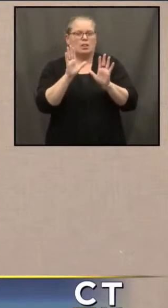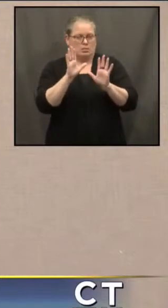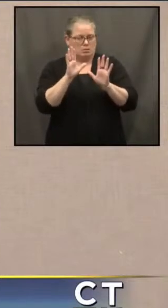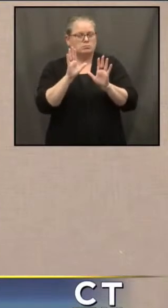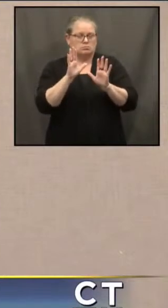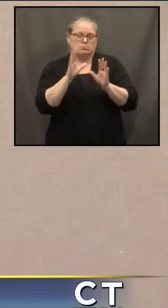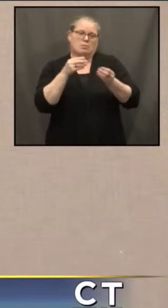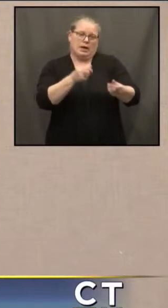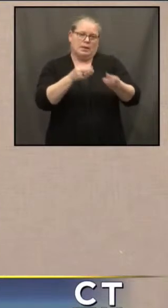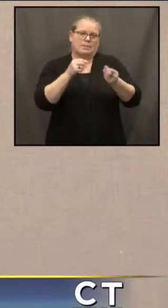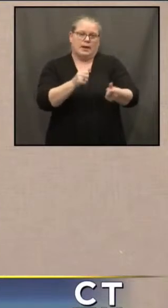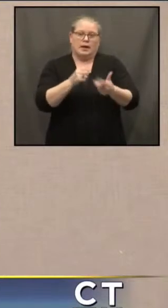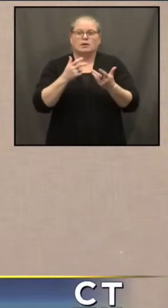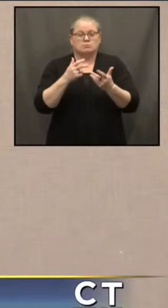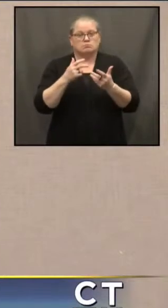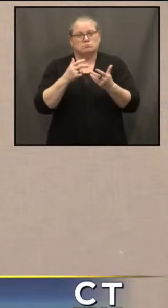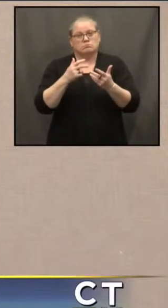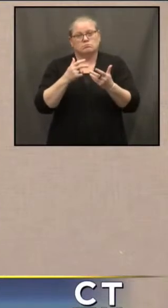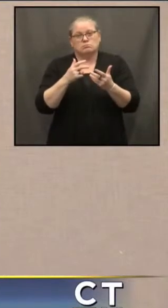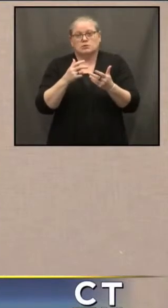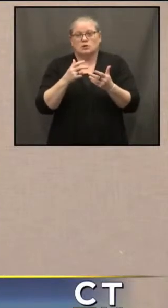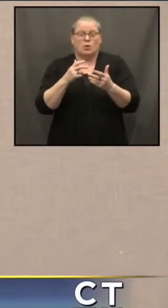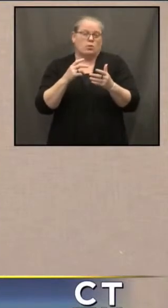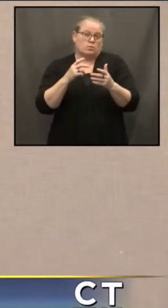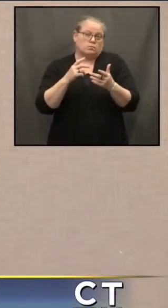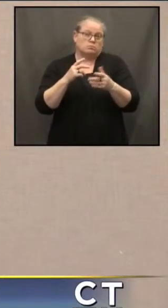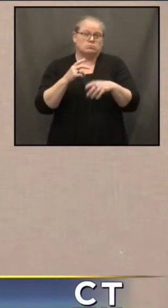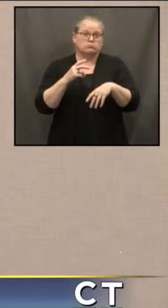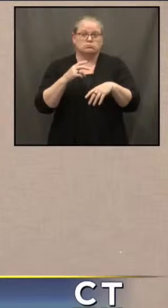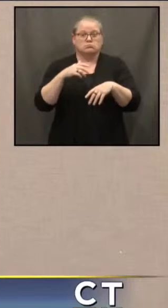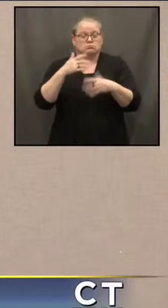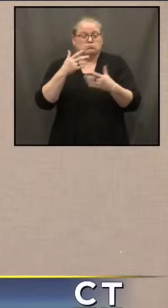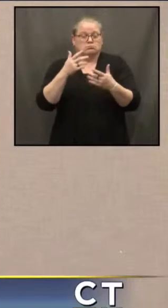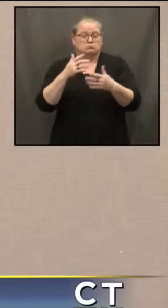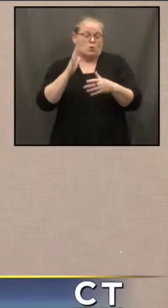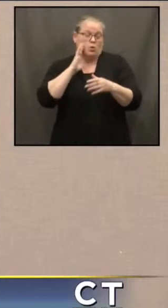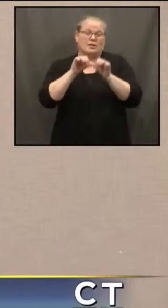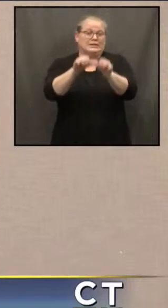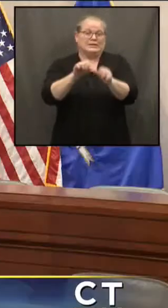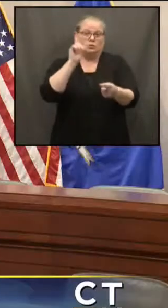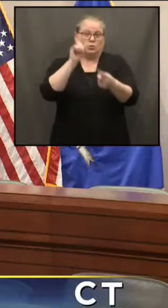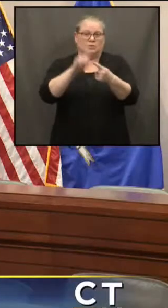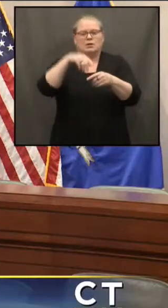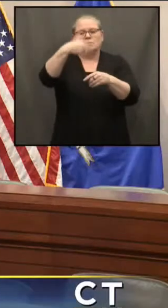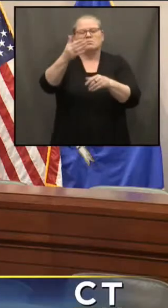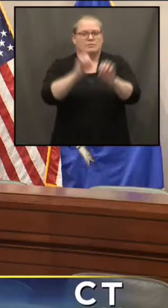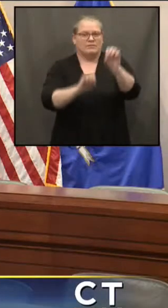to that date. Okay, thank you very much. Happy Thanksgiving. You too. You too.